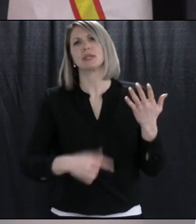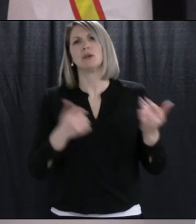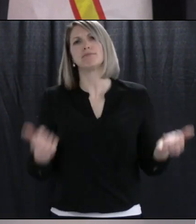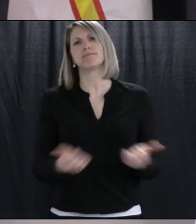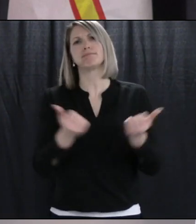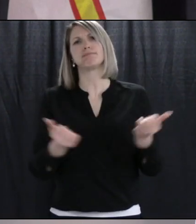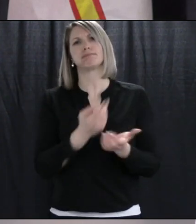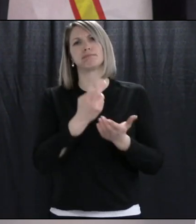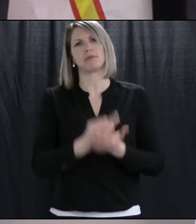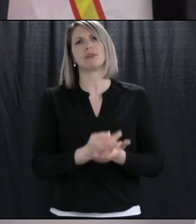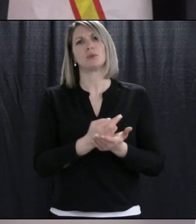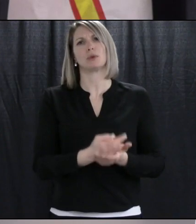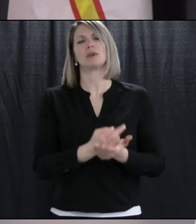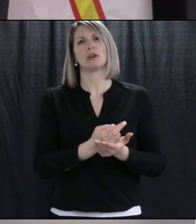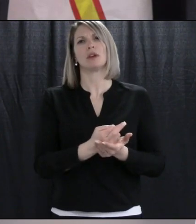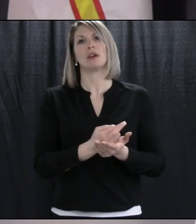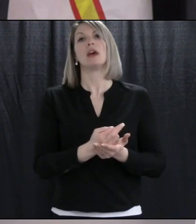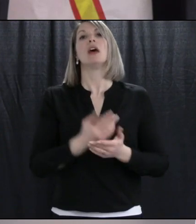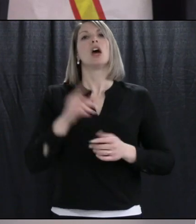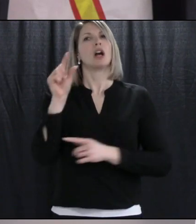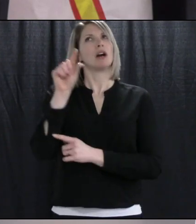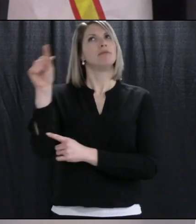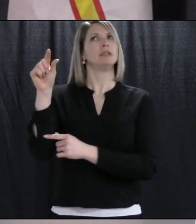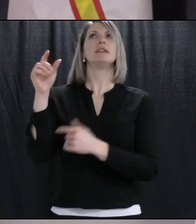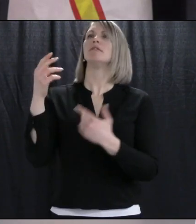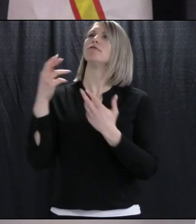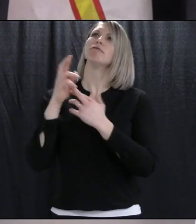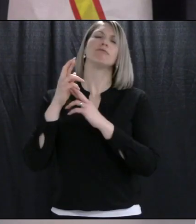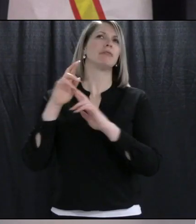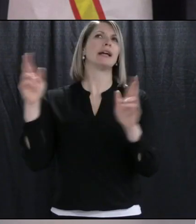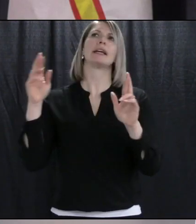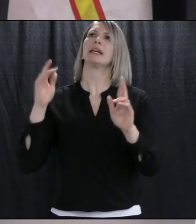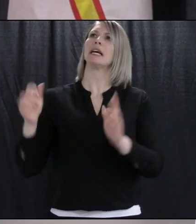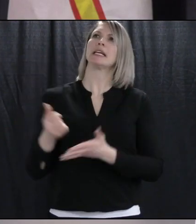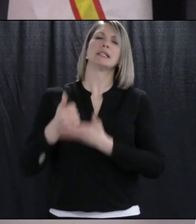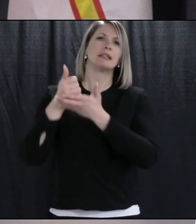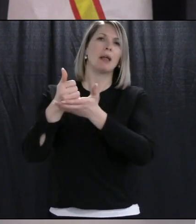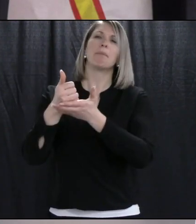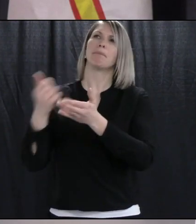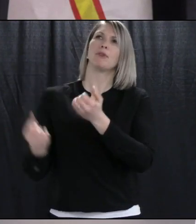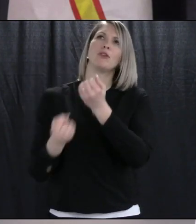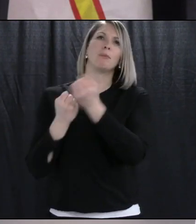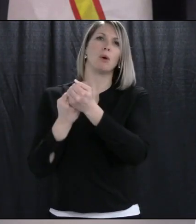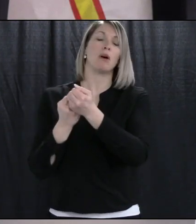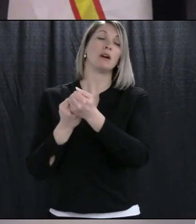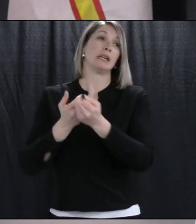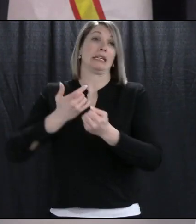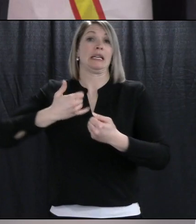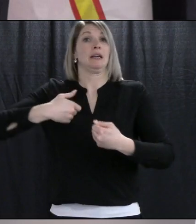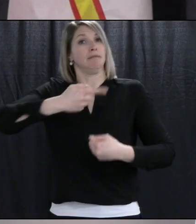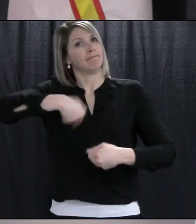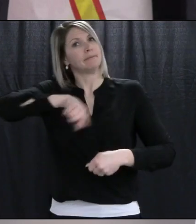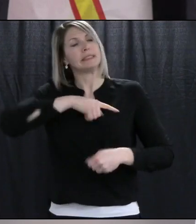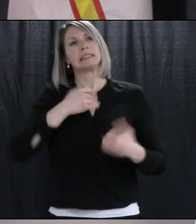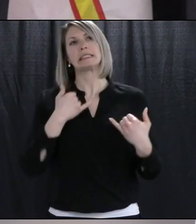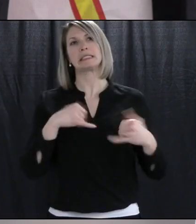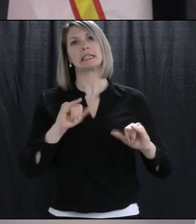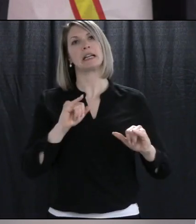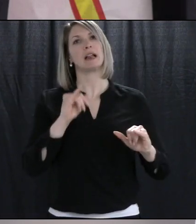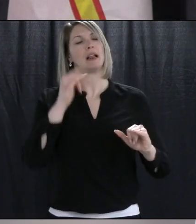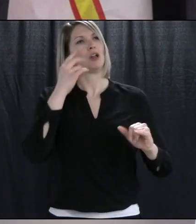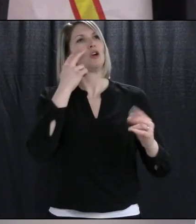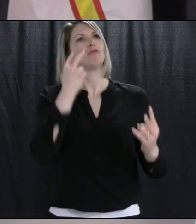known for supporting each other. I am still in awe, yet not surprised, of how we saw people come together